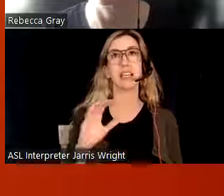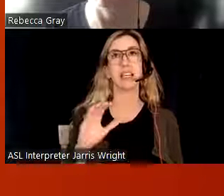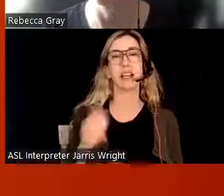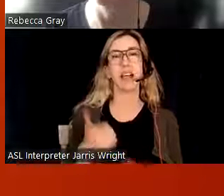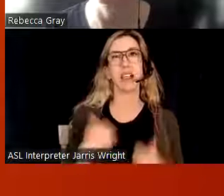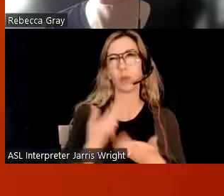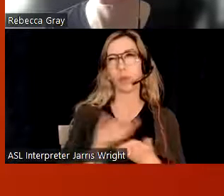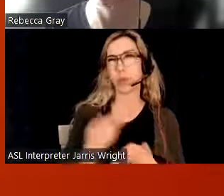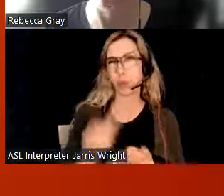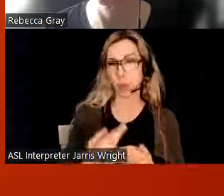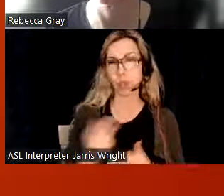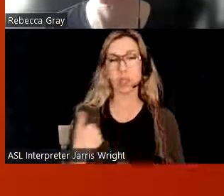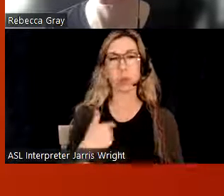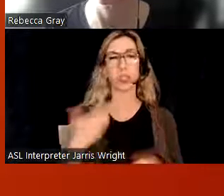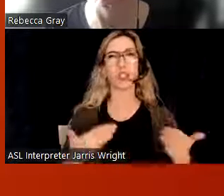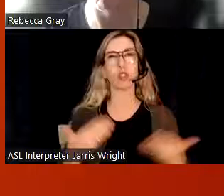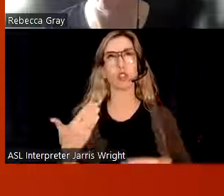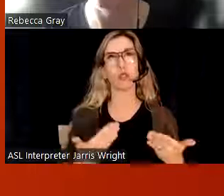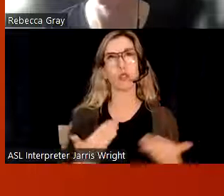service the